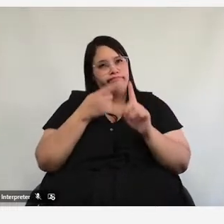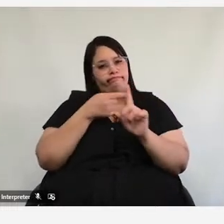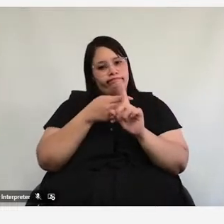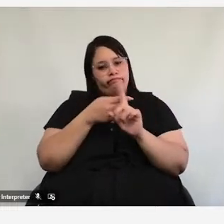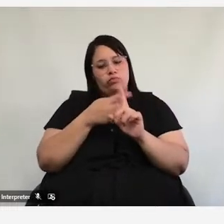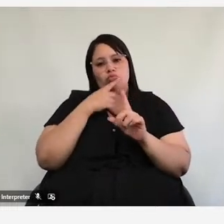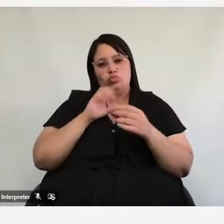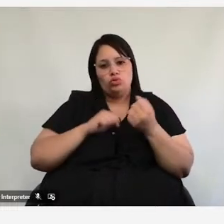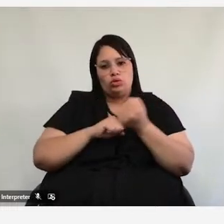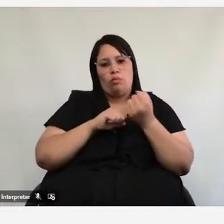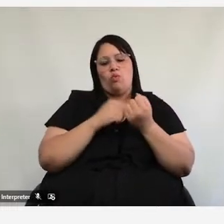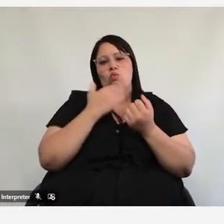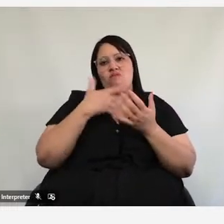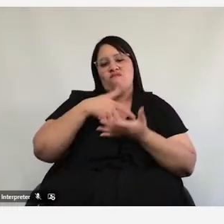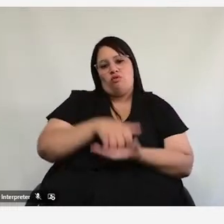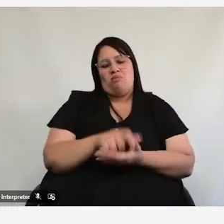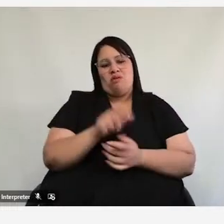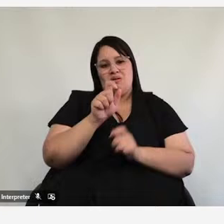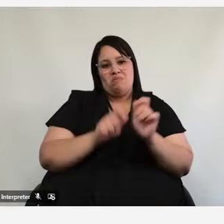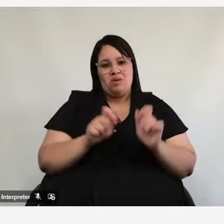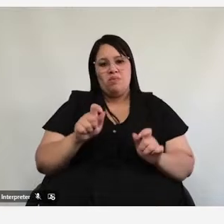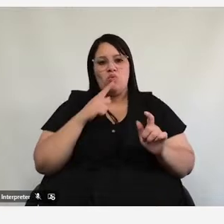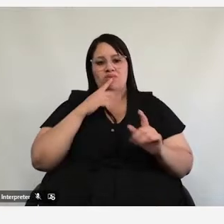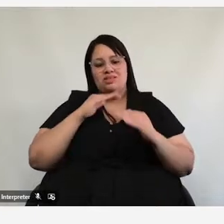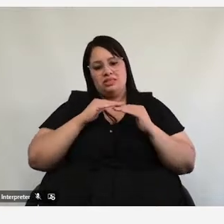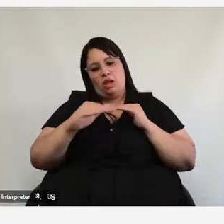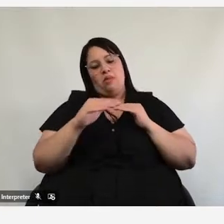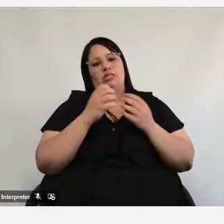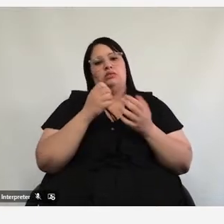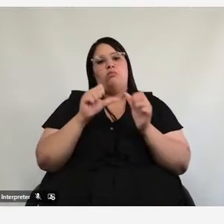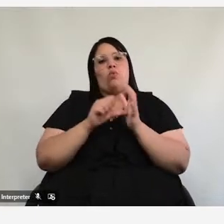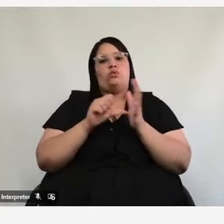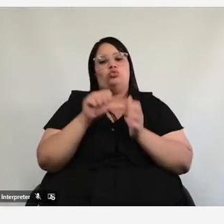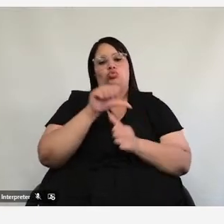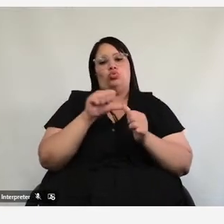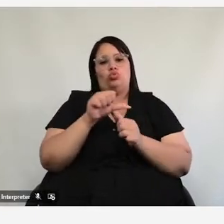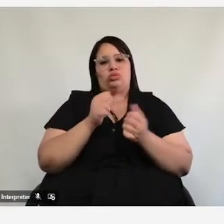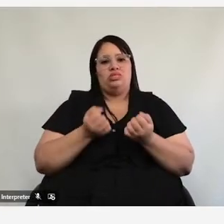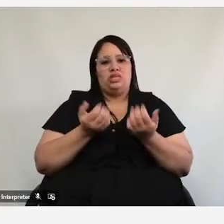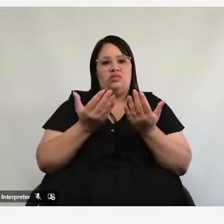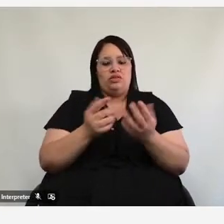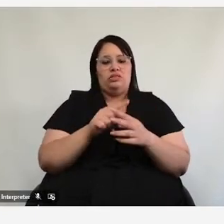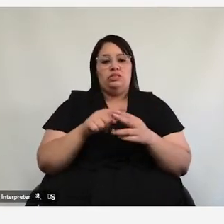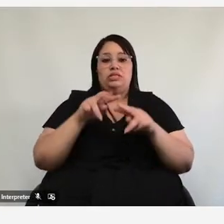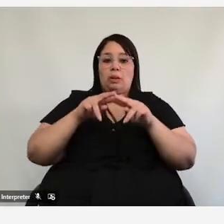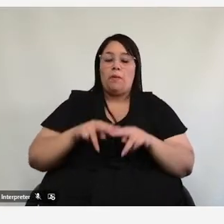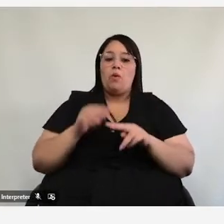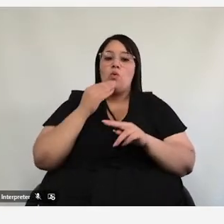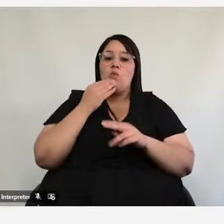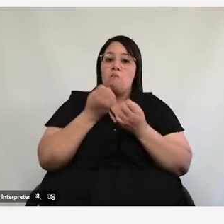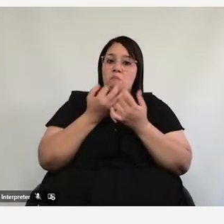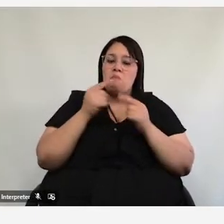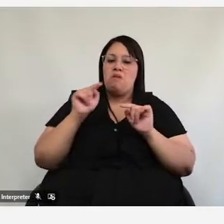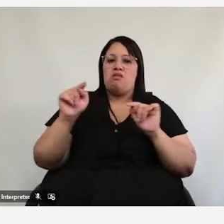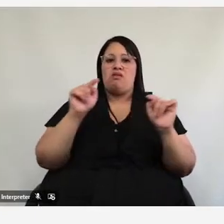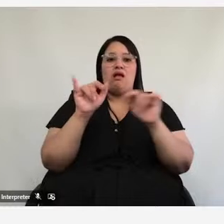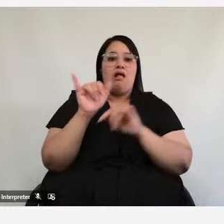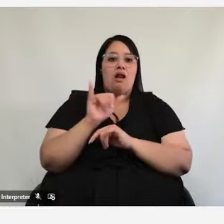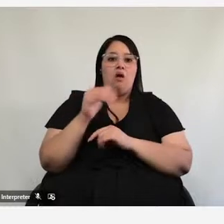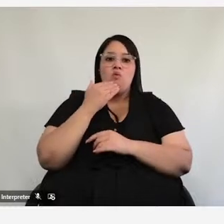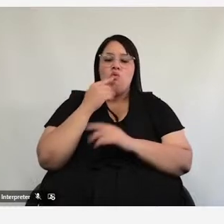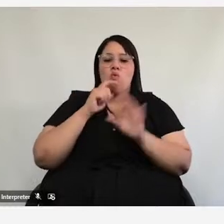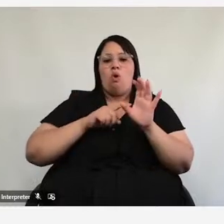support the most vulnerable by stabilizing essential social services relied upon by so many, such as